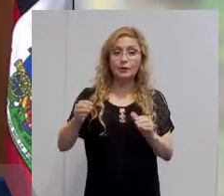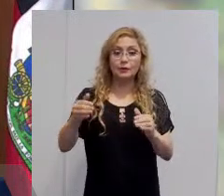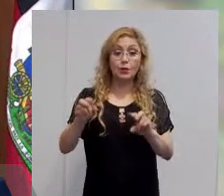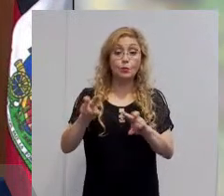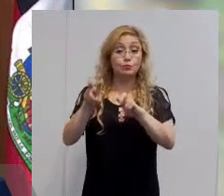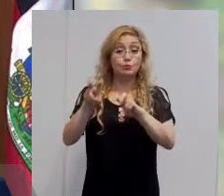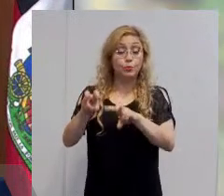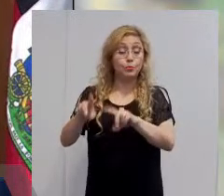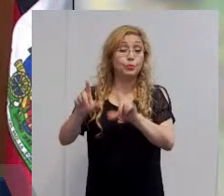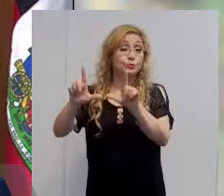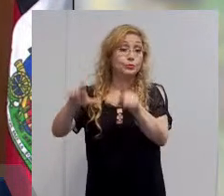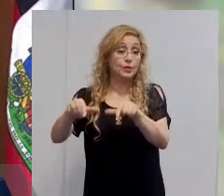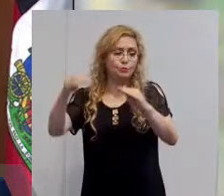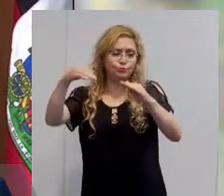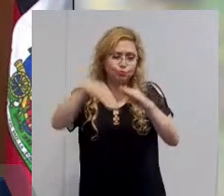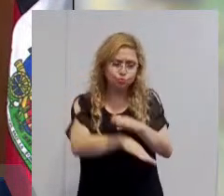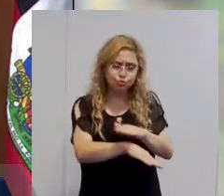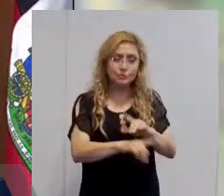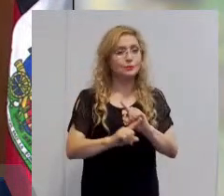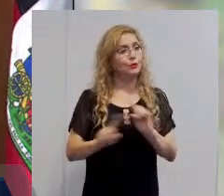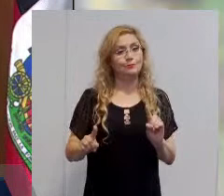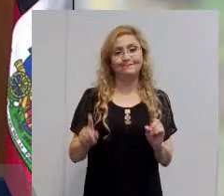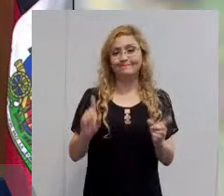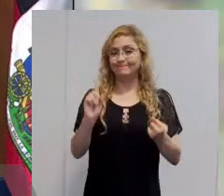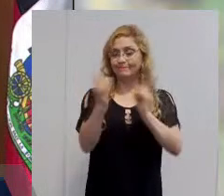the agricultural sector